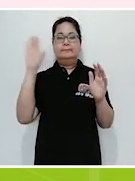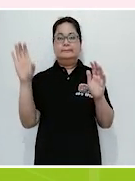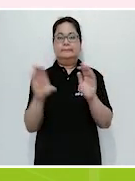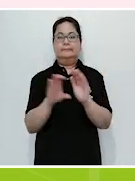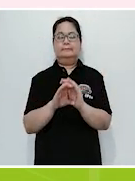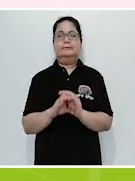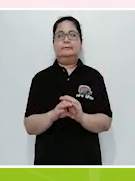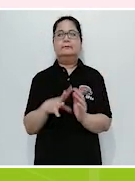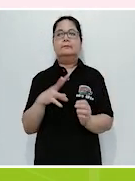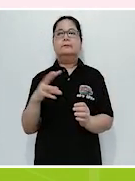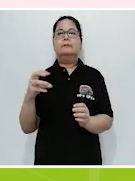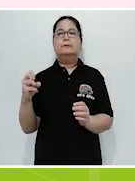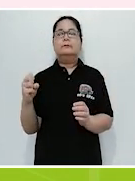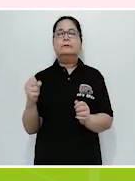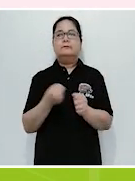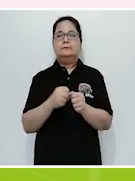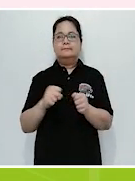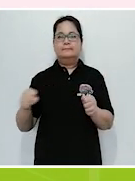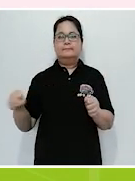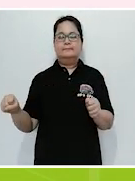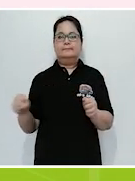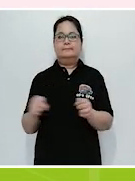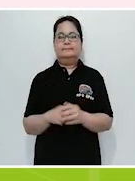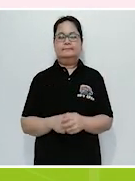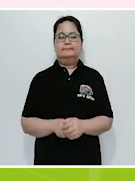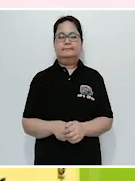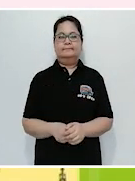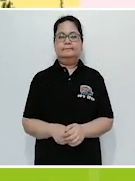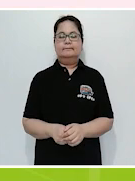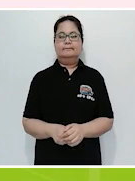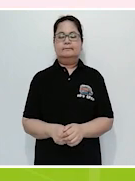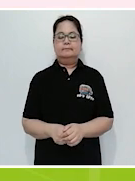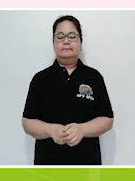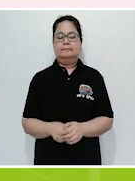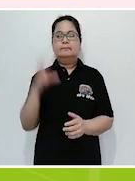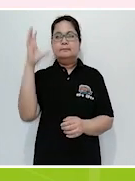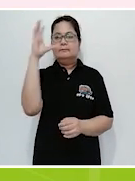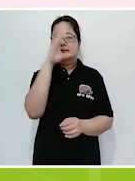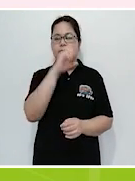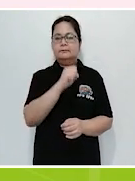titles, pictures, and excerpts.